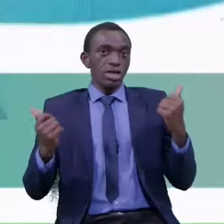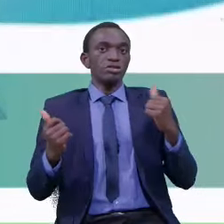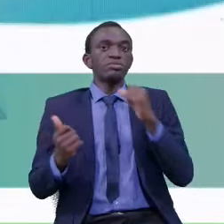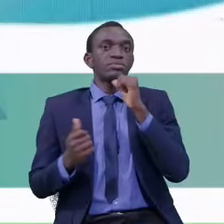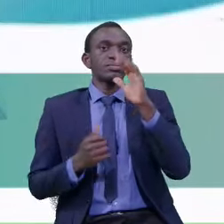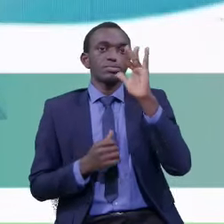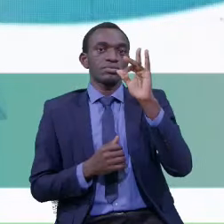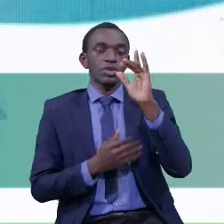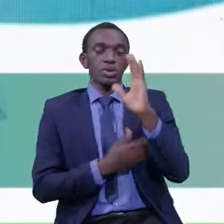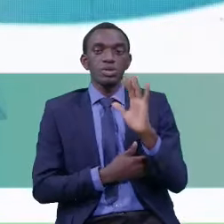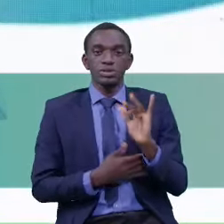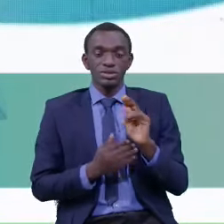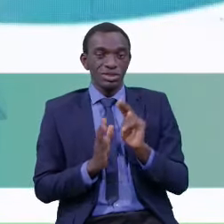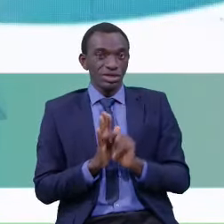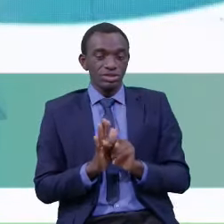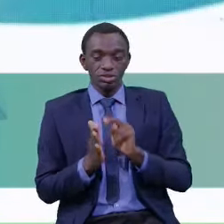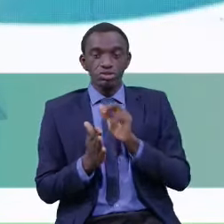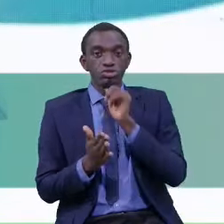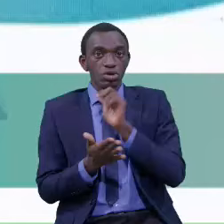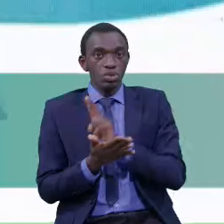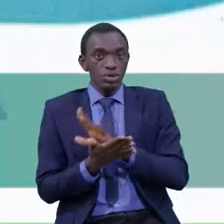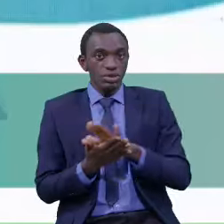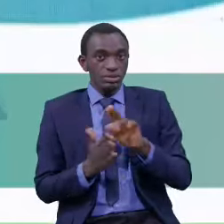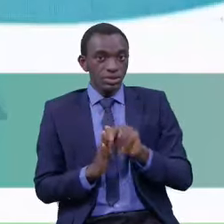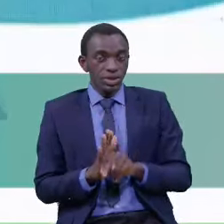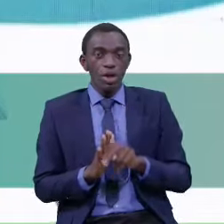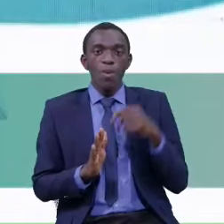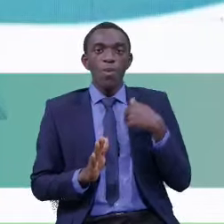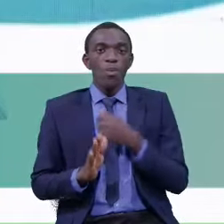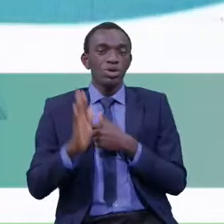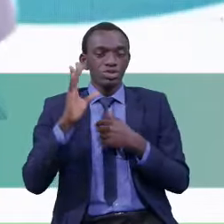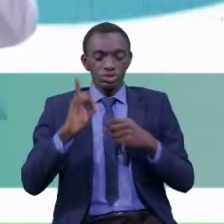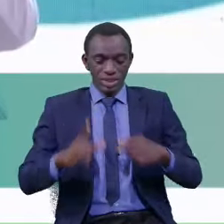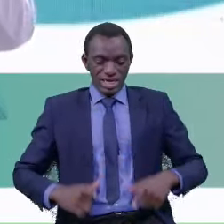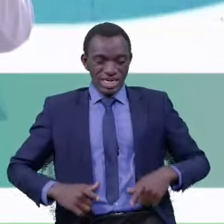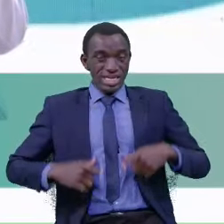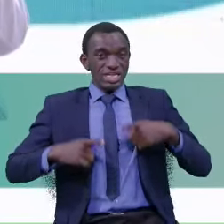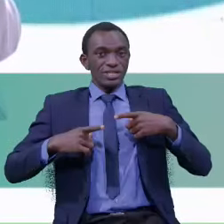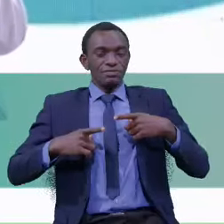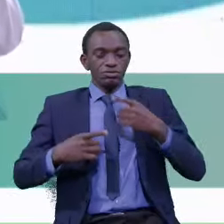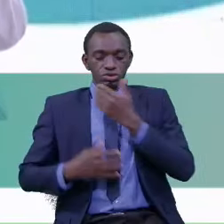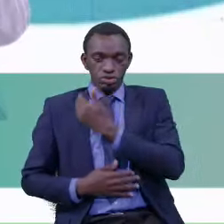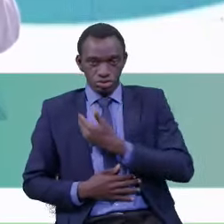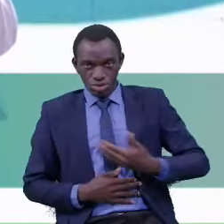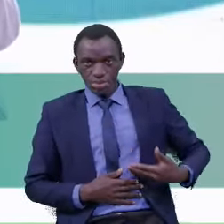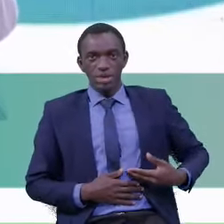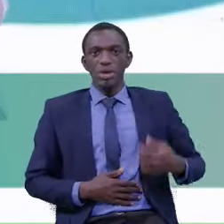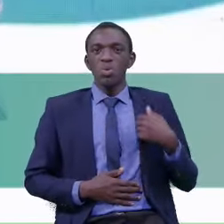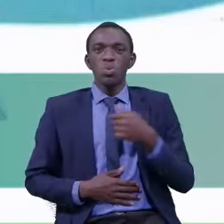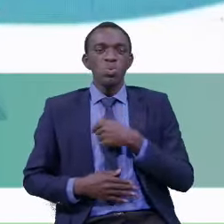laws, we should live soberly. We live by grace. We don't live